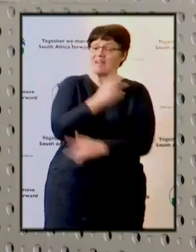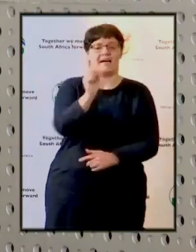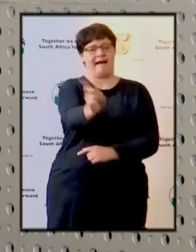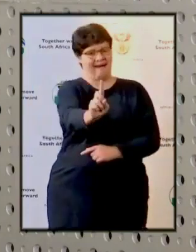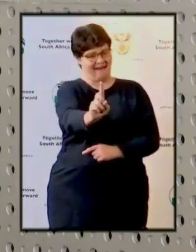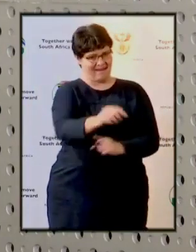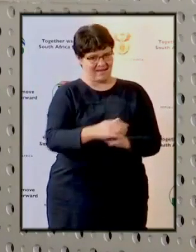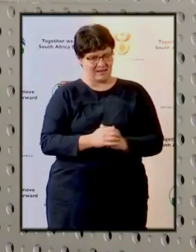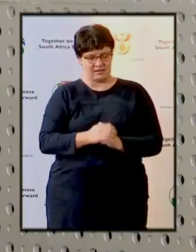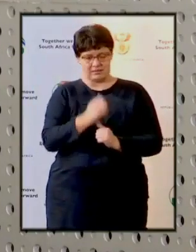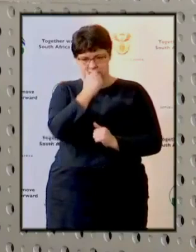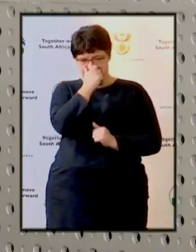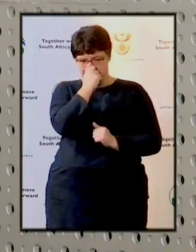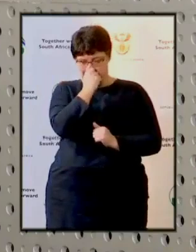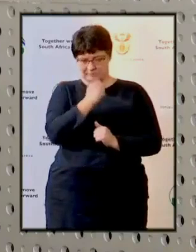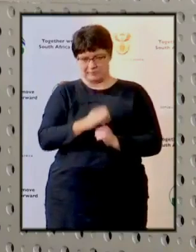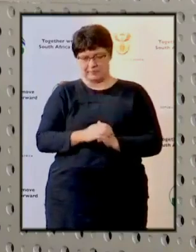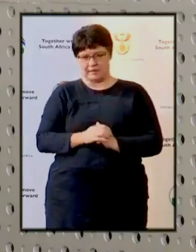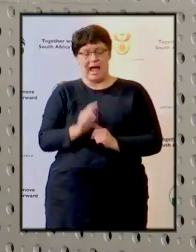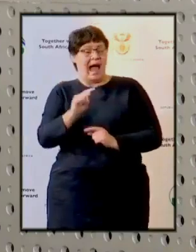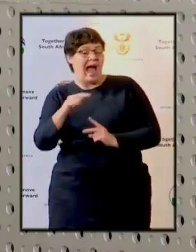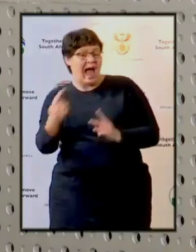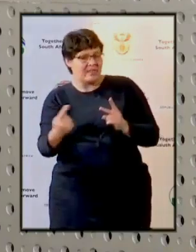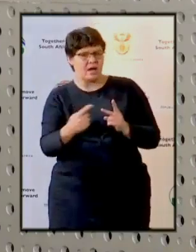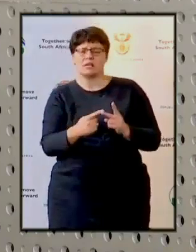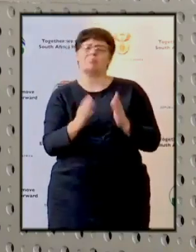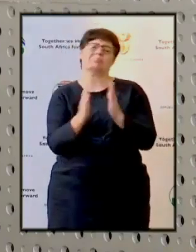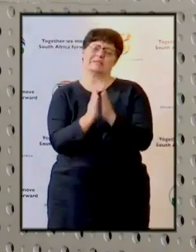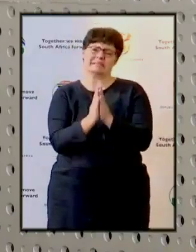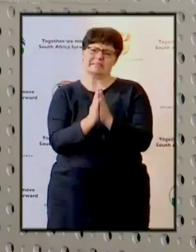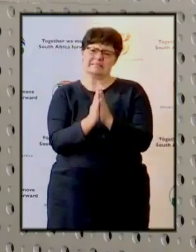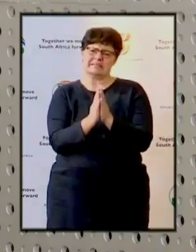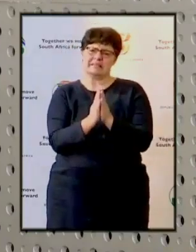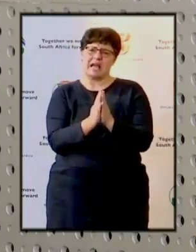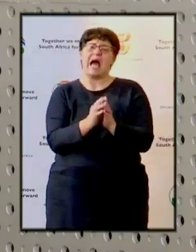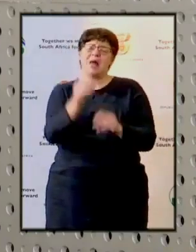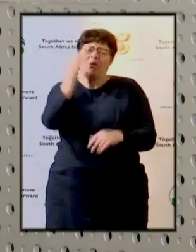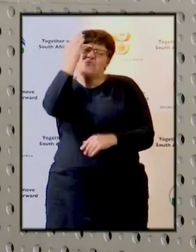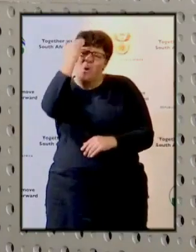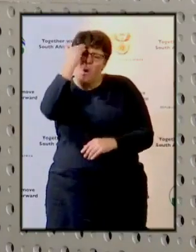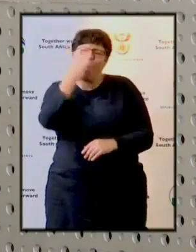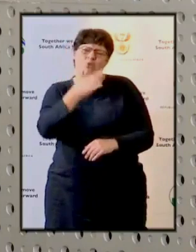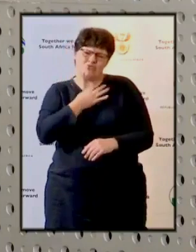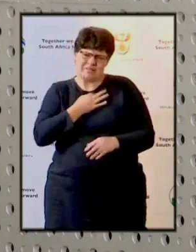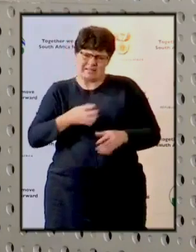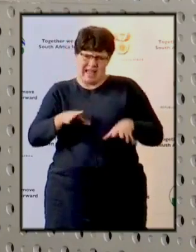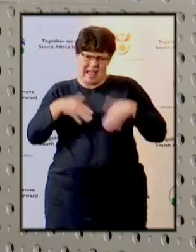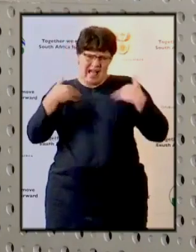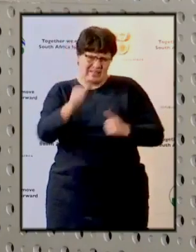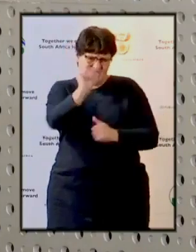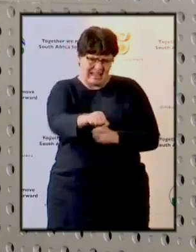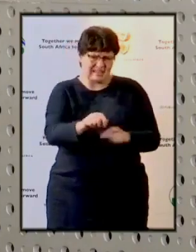said, please move as fast as is possible given the health risk. We took careful account of the